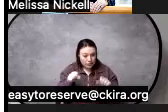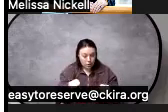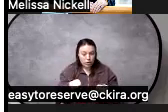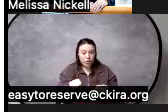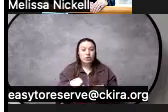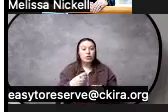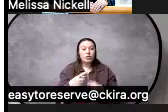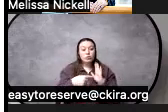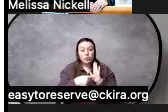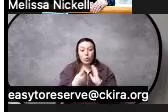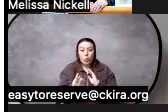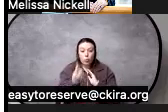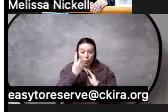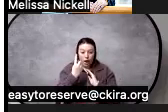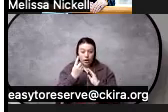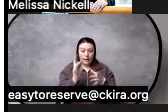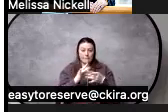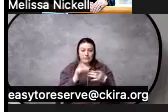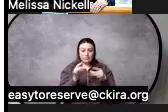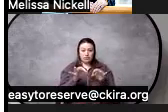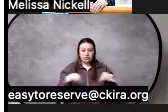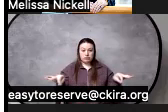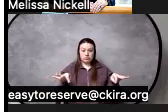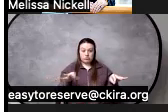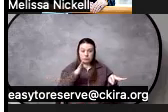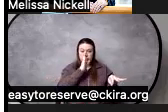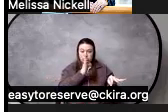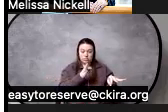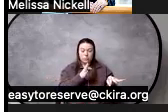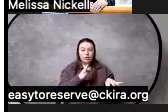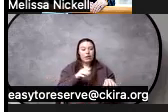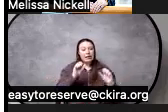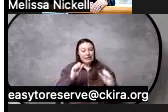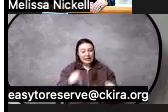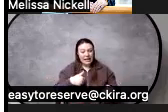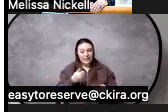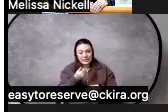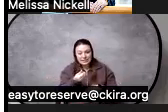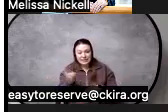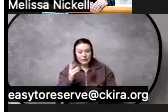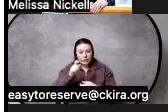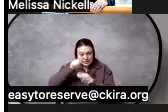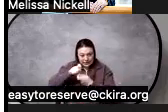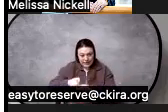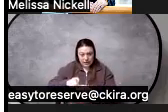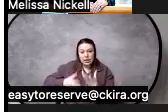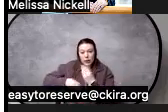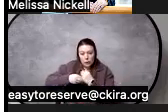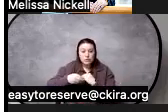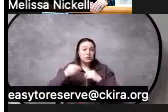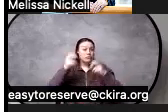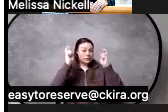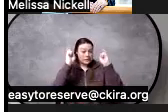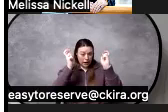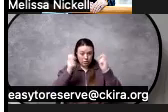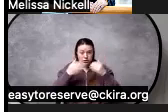per slide. Several prompts can be in your slide and help to make this message. Slide titles, such as shown